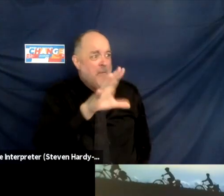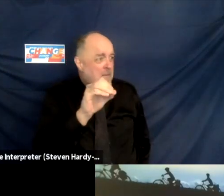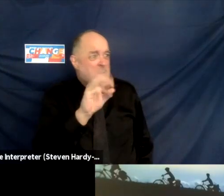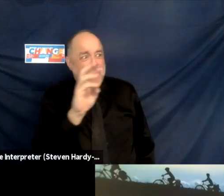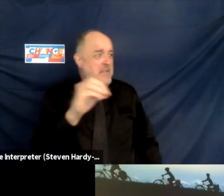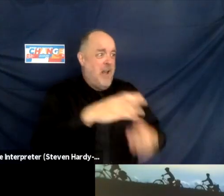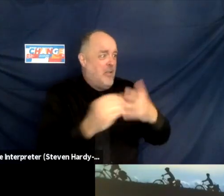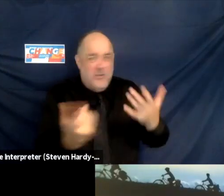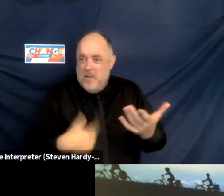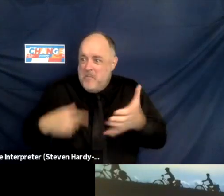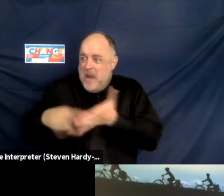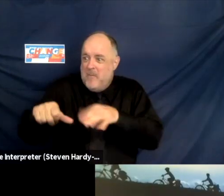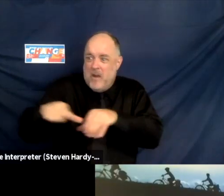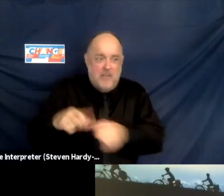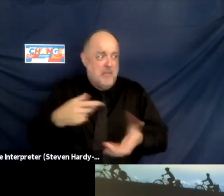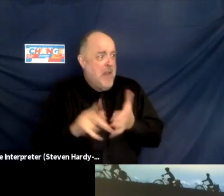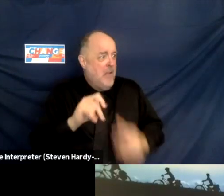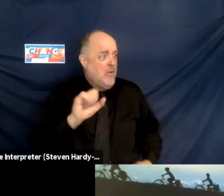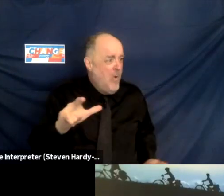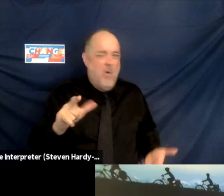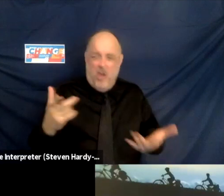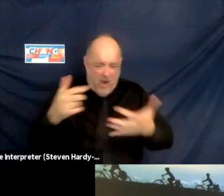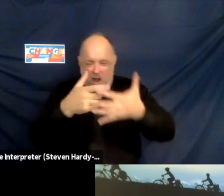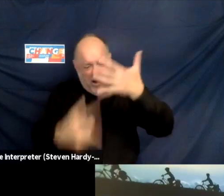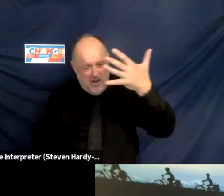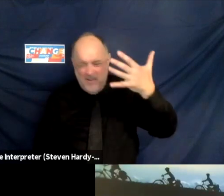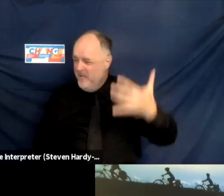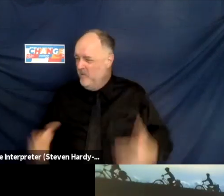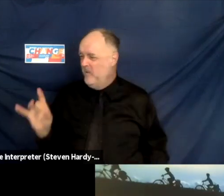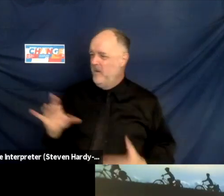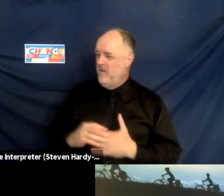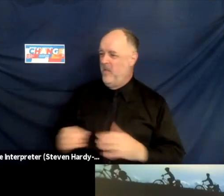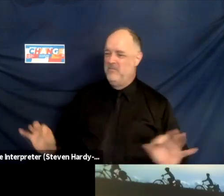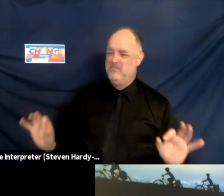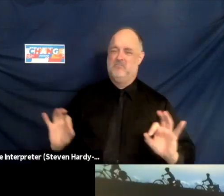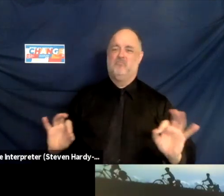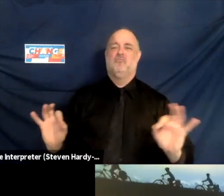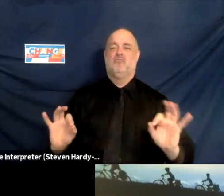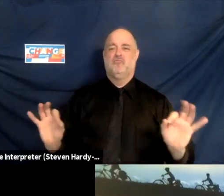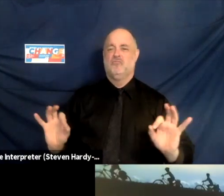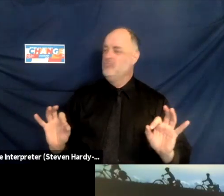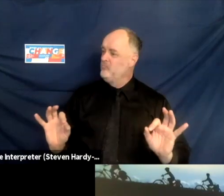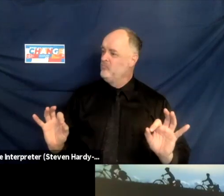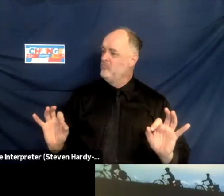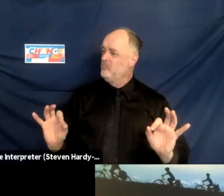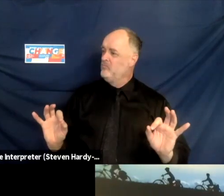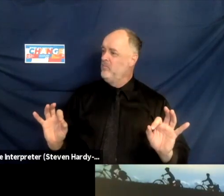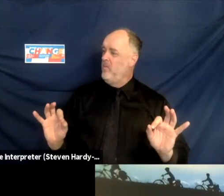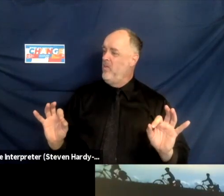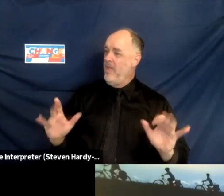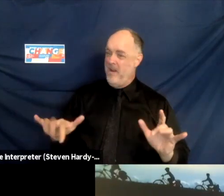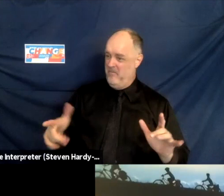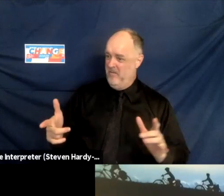gas up and pay the tolls. So an additional $8 that will go towards initiatives like the